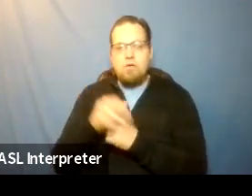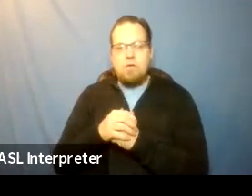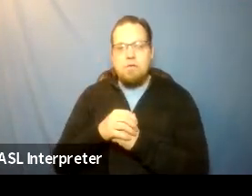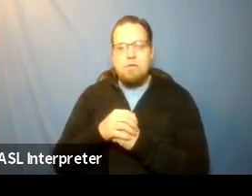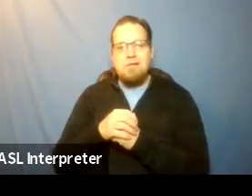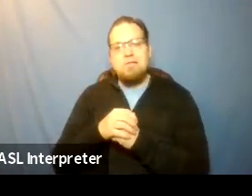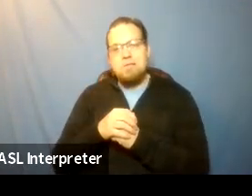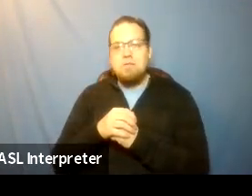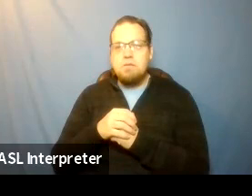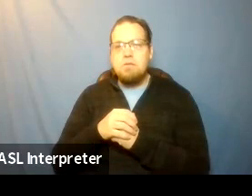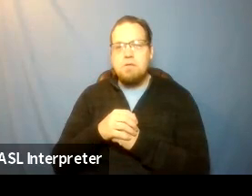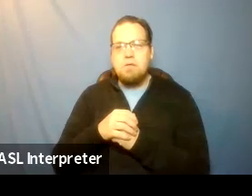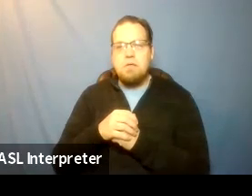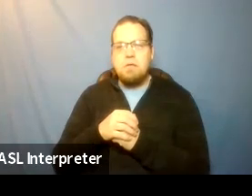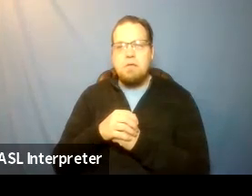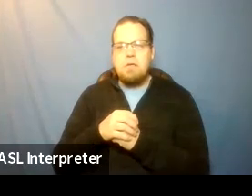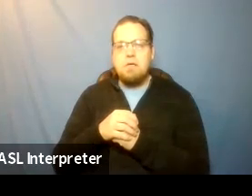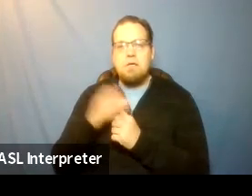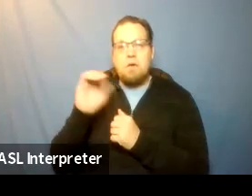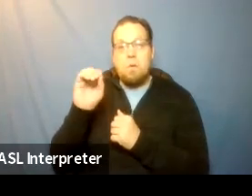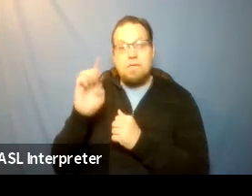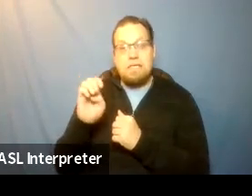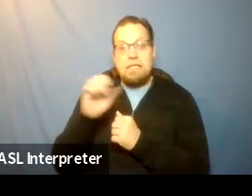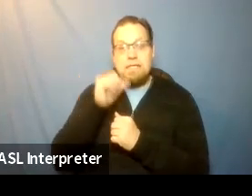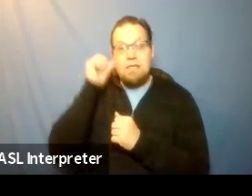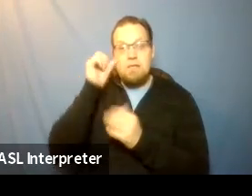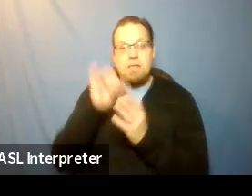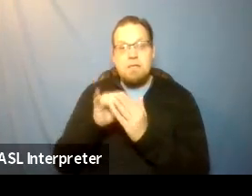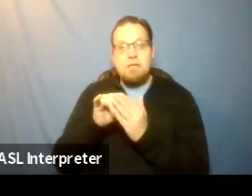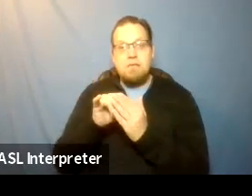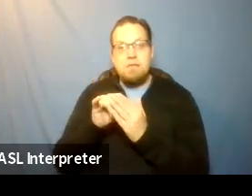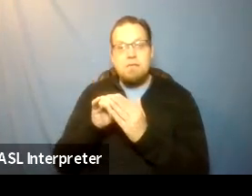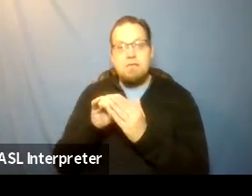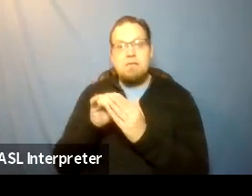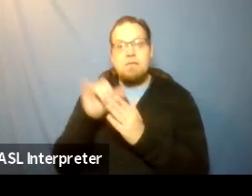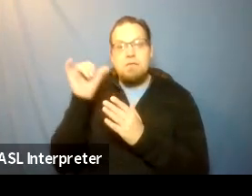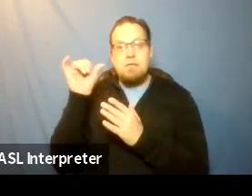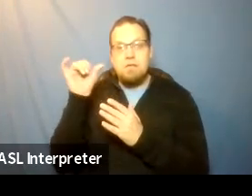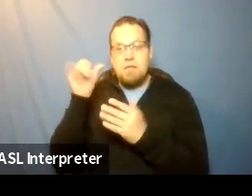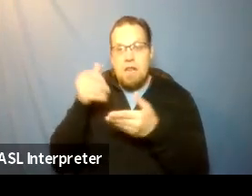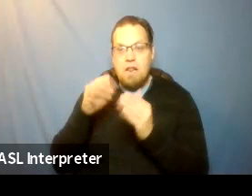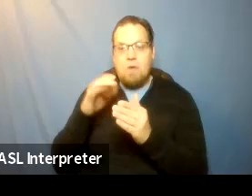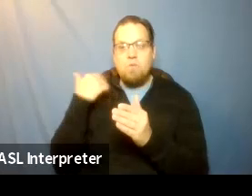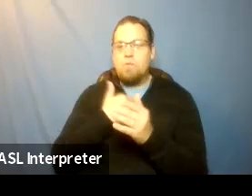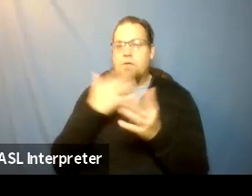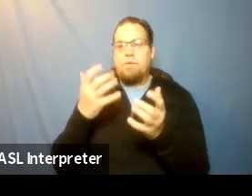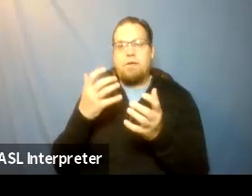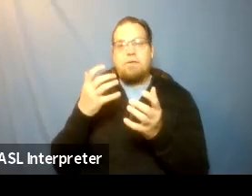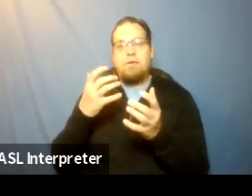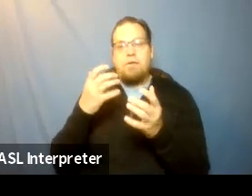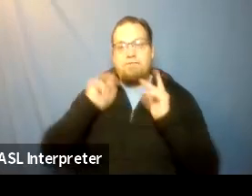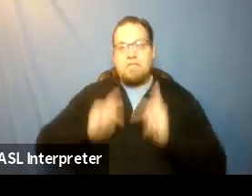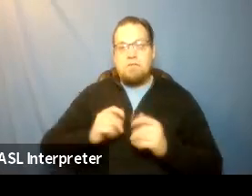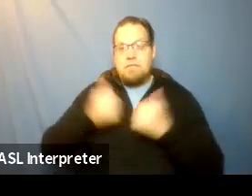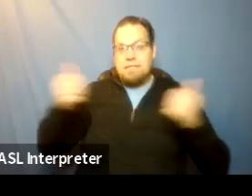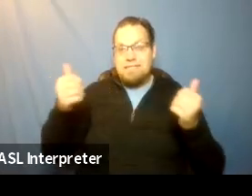Yeah, again, in the ODE guidance yesterday that I read, it is permissible. Again, we want the physical distance of the